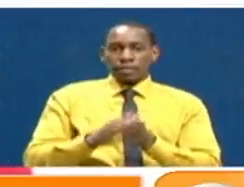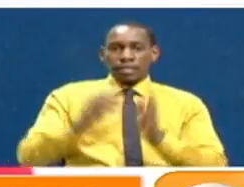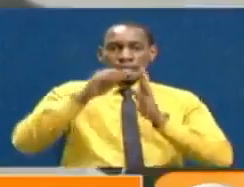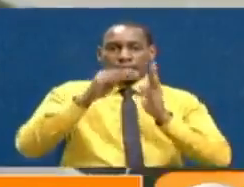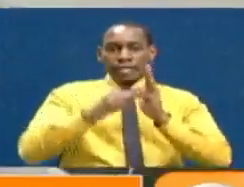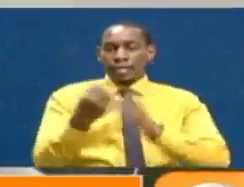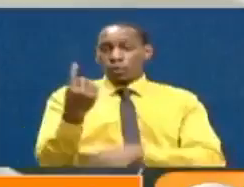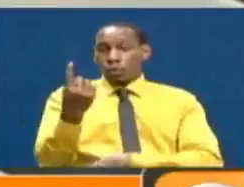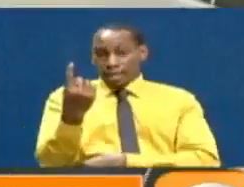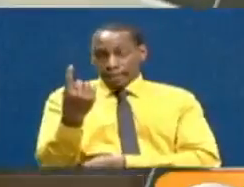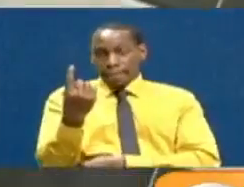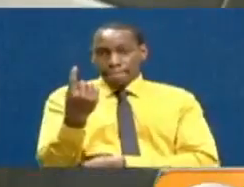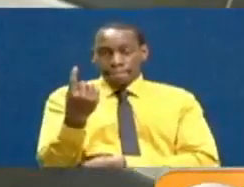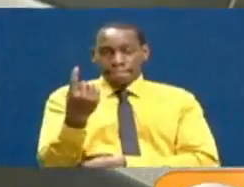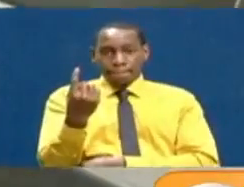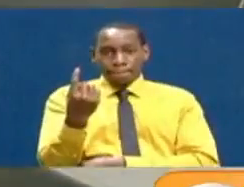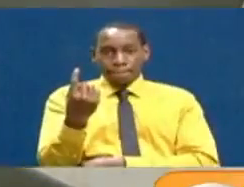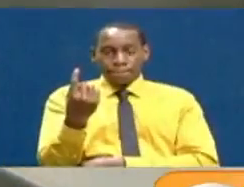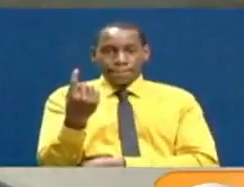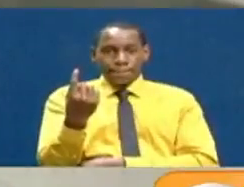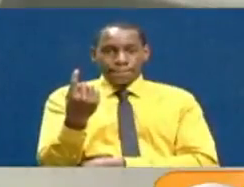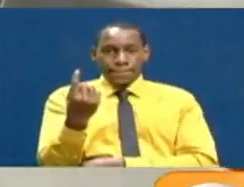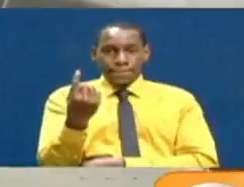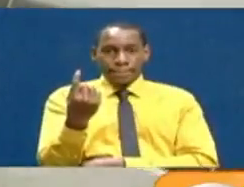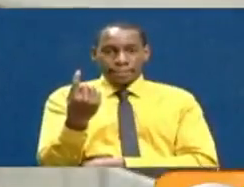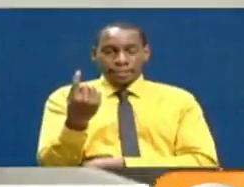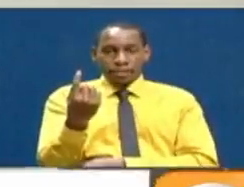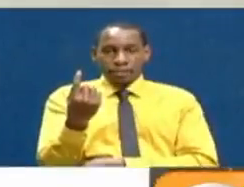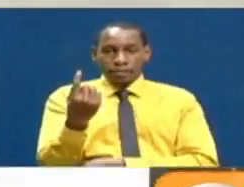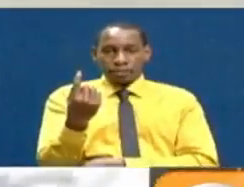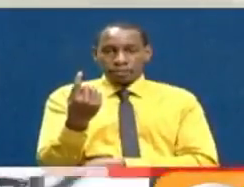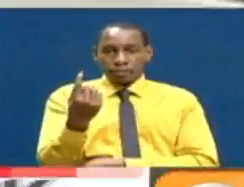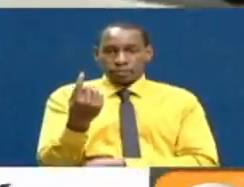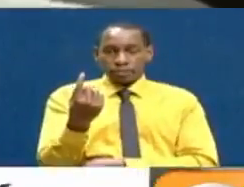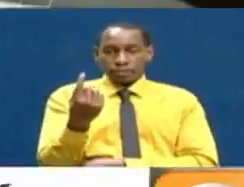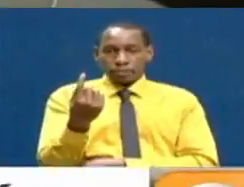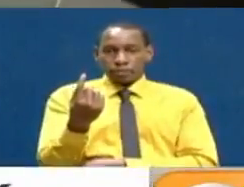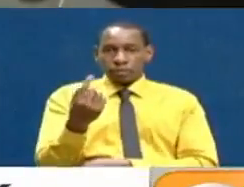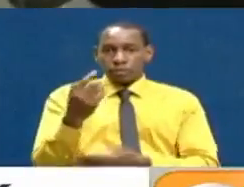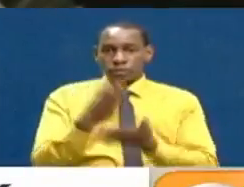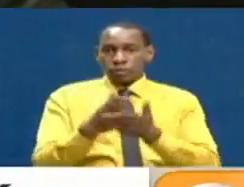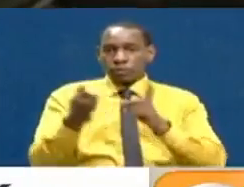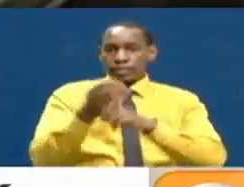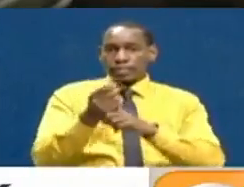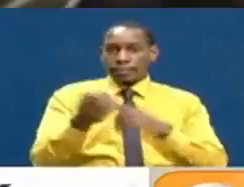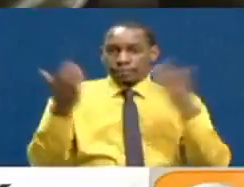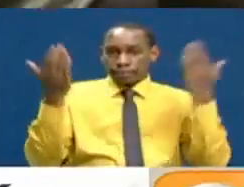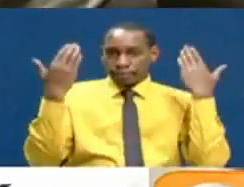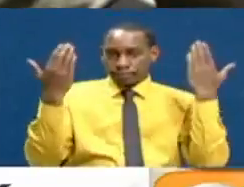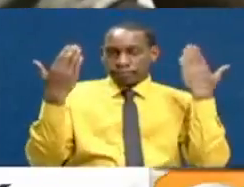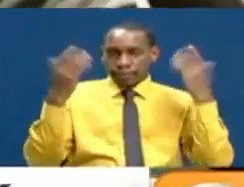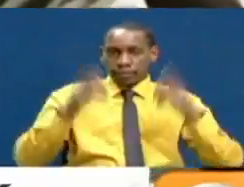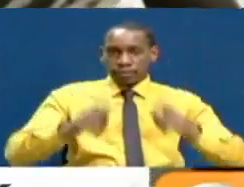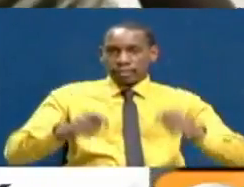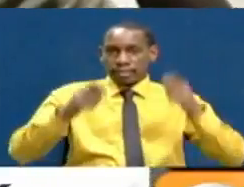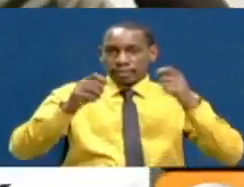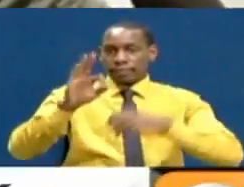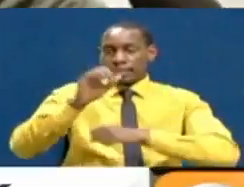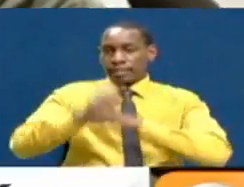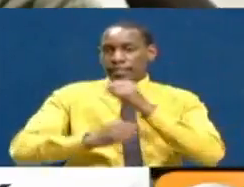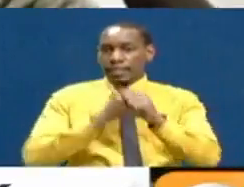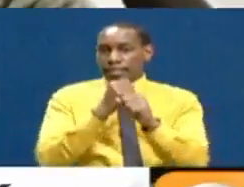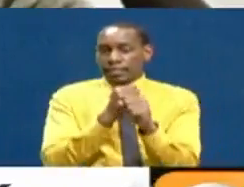league one, and they've been to the finals for the finals of the Algerian cup for